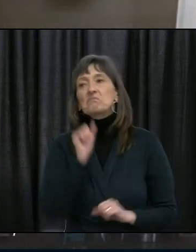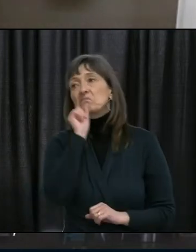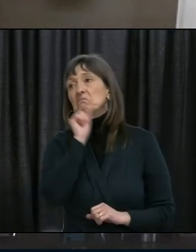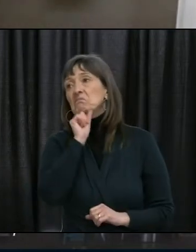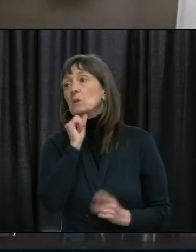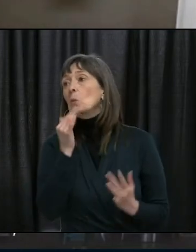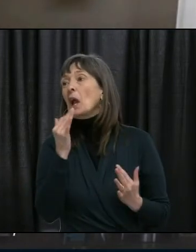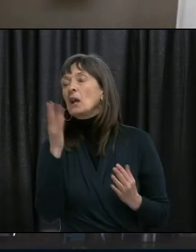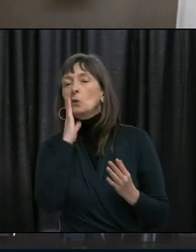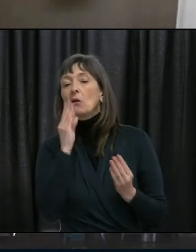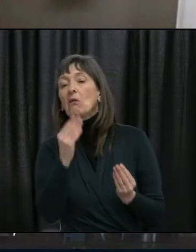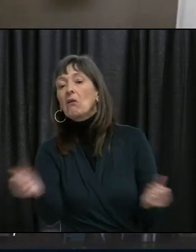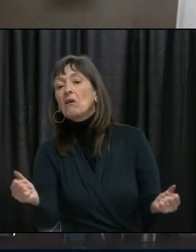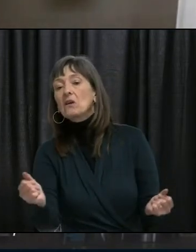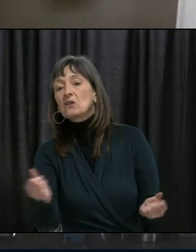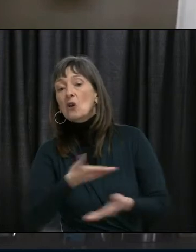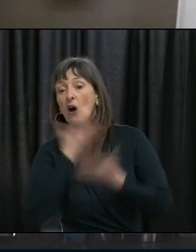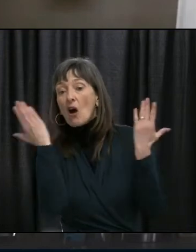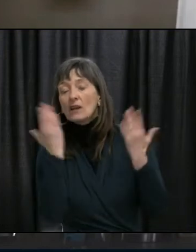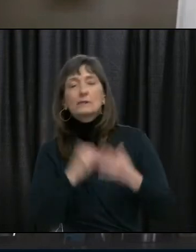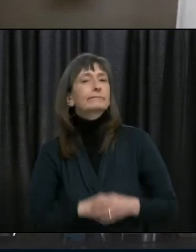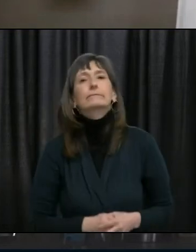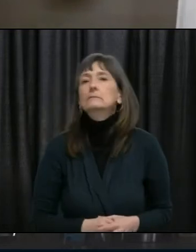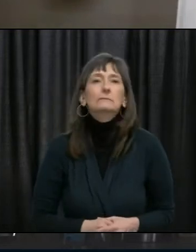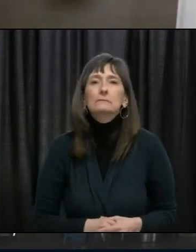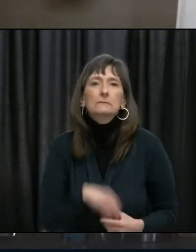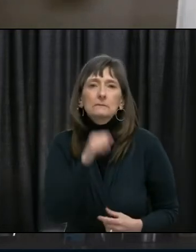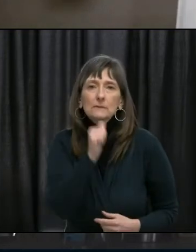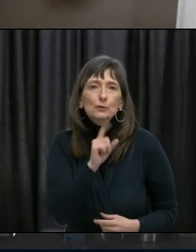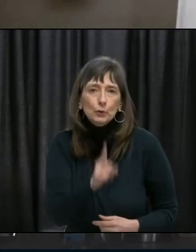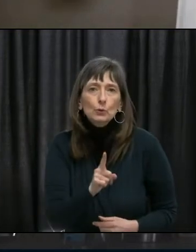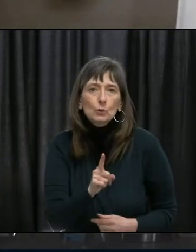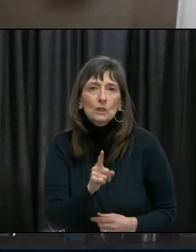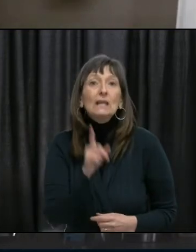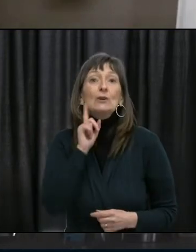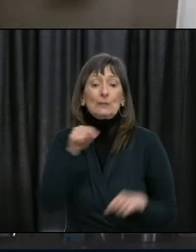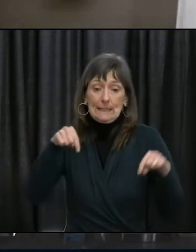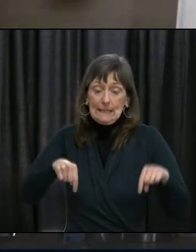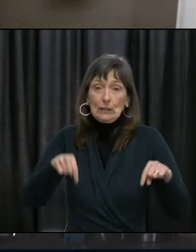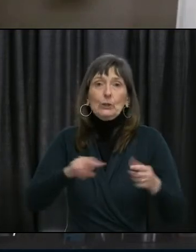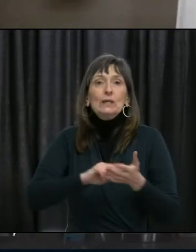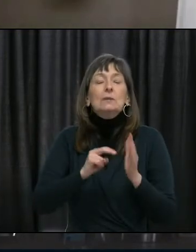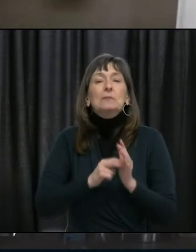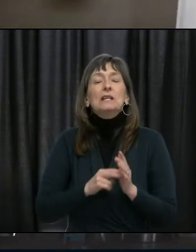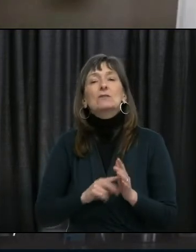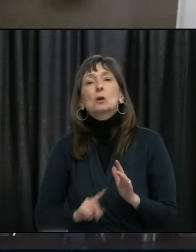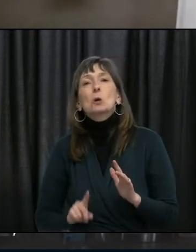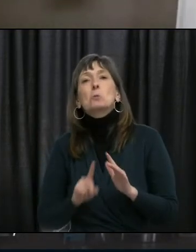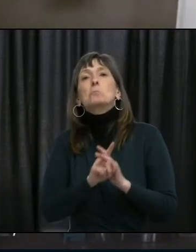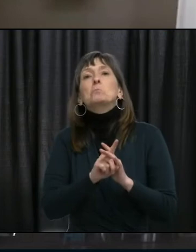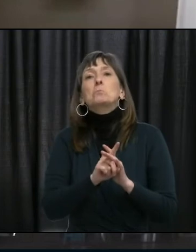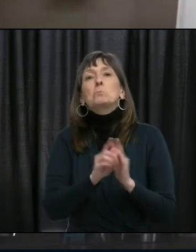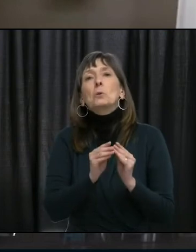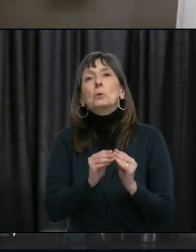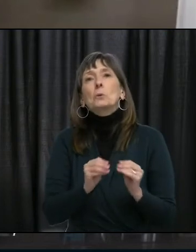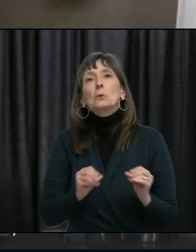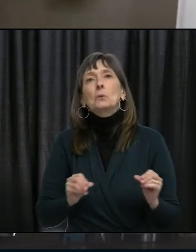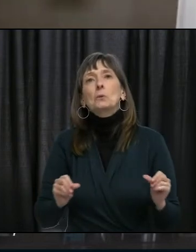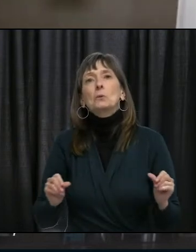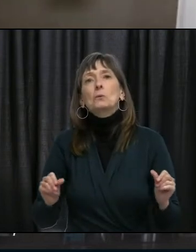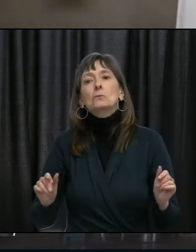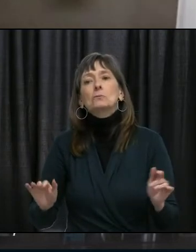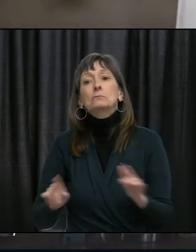going anywhere, and it will keep coming back from time to time. The big worry is when it comes back, how ready we